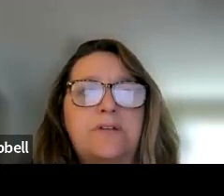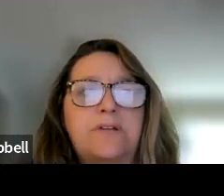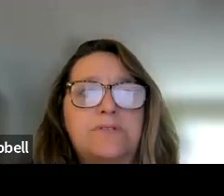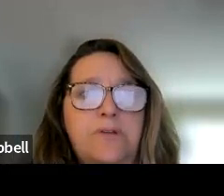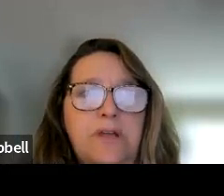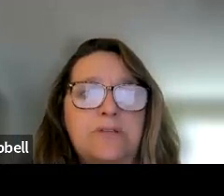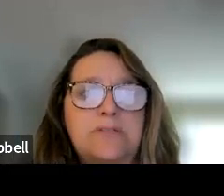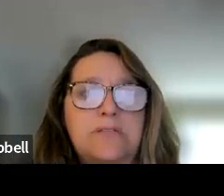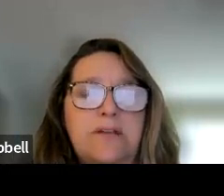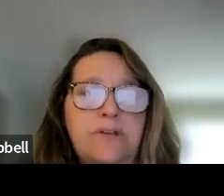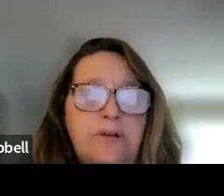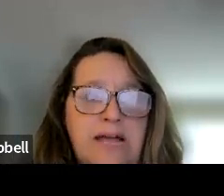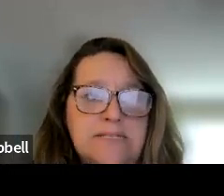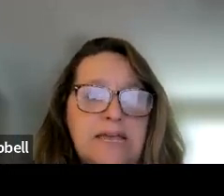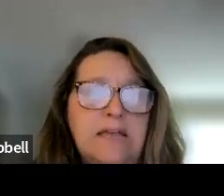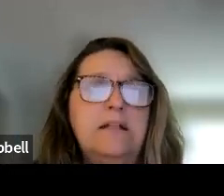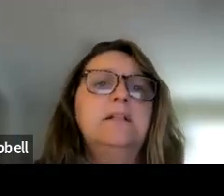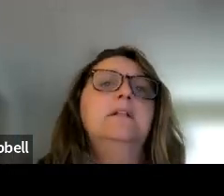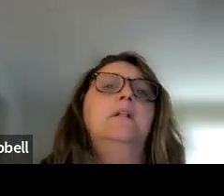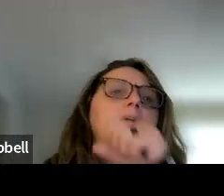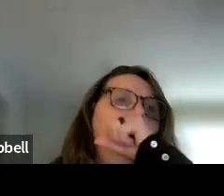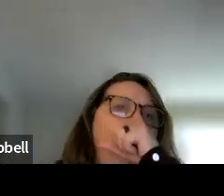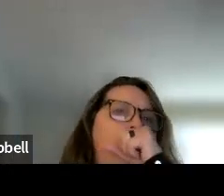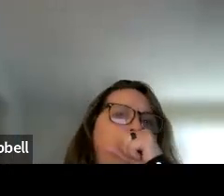so Senator Joni Ernst and Senator Grassley,